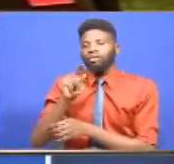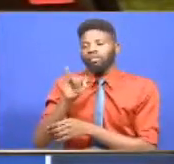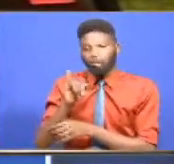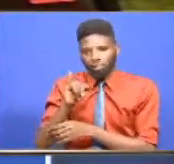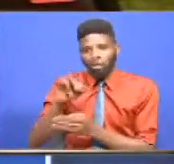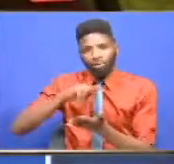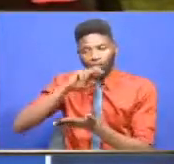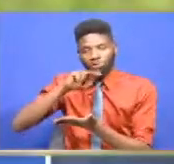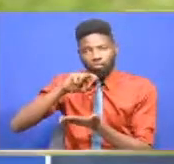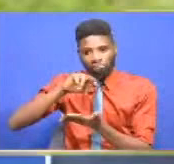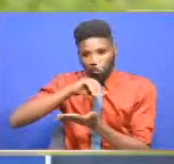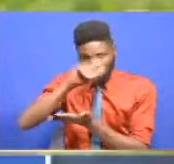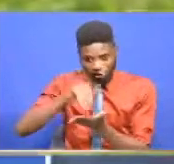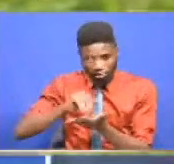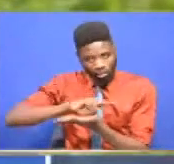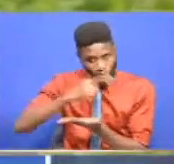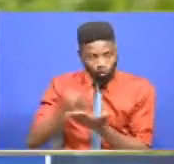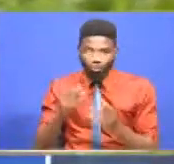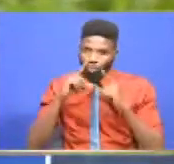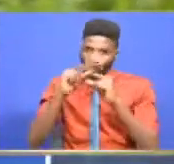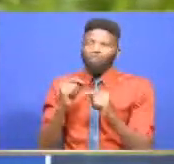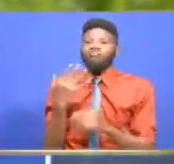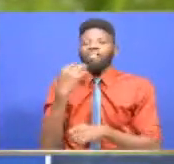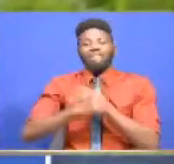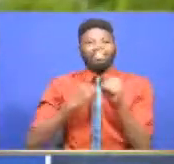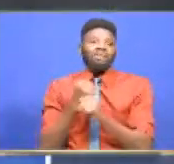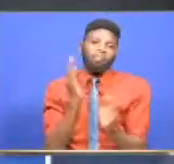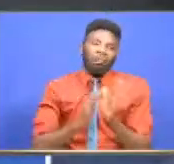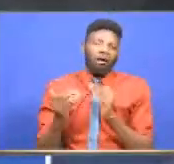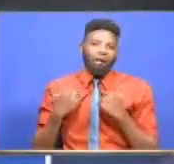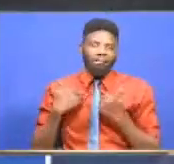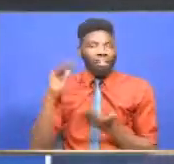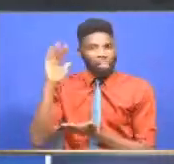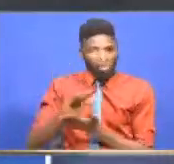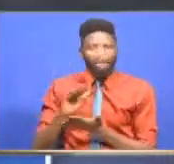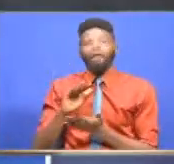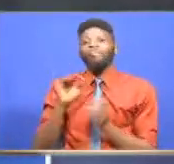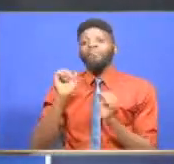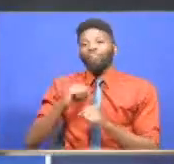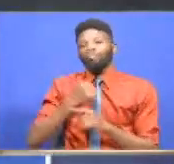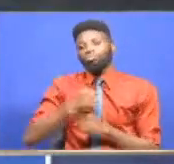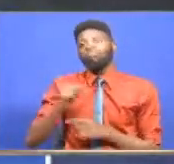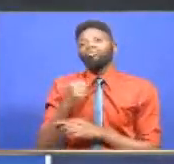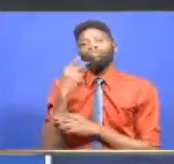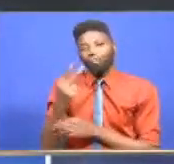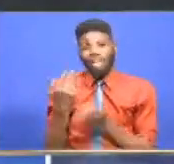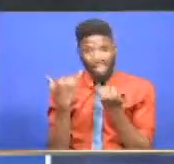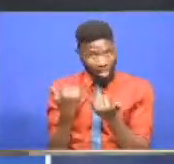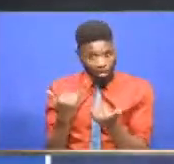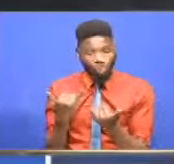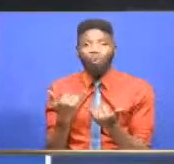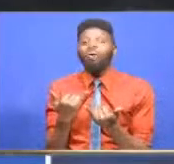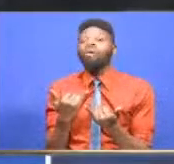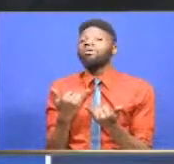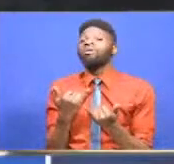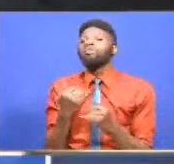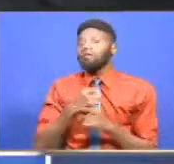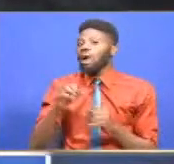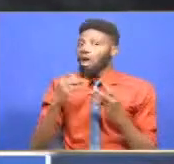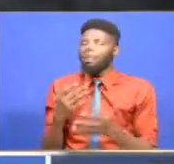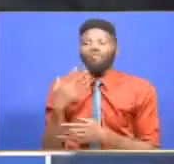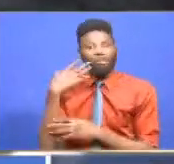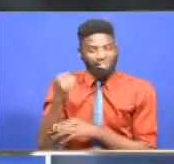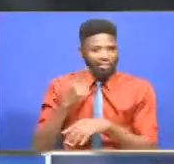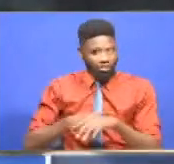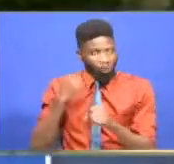strategic plan, it seeks to bring the cost of semen to an average of 200 shillings from a current high of 500 shillings through partnership with